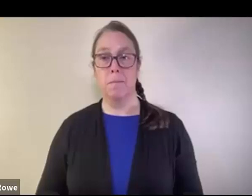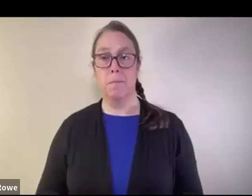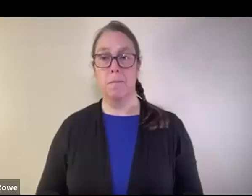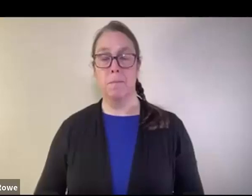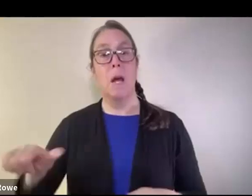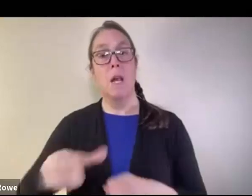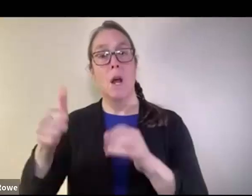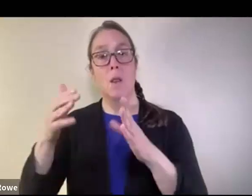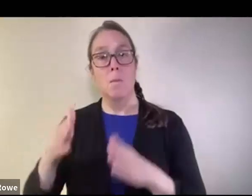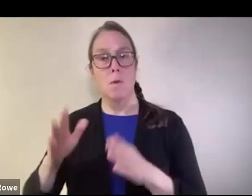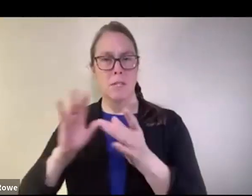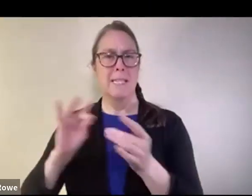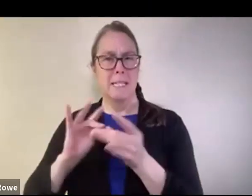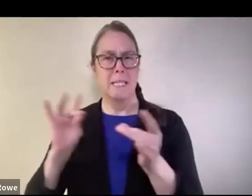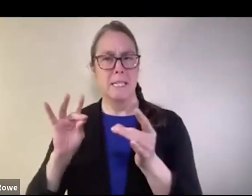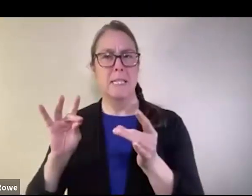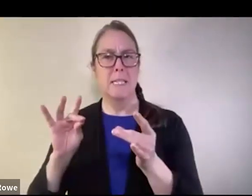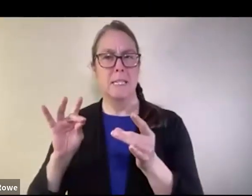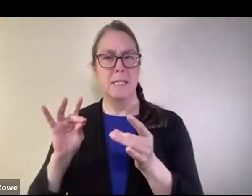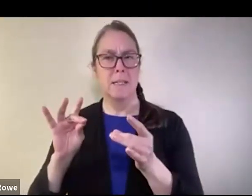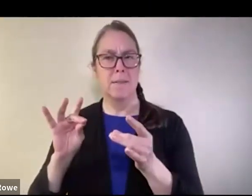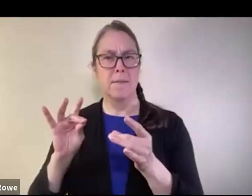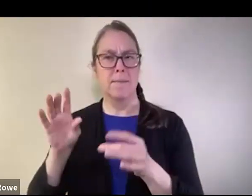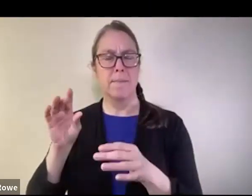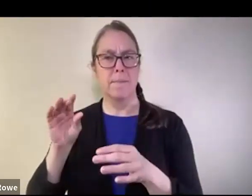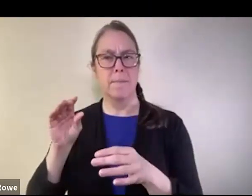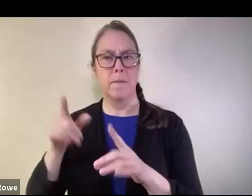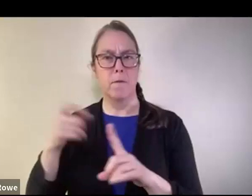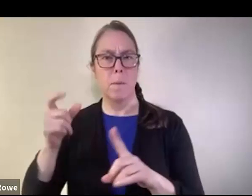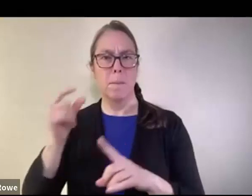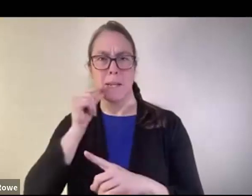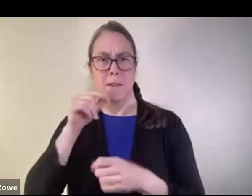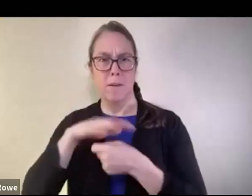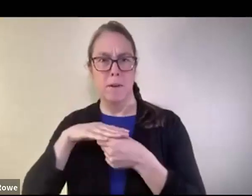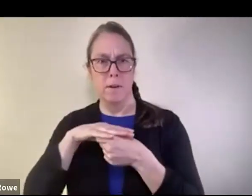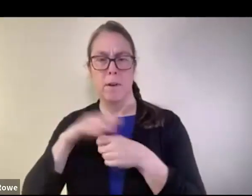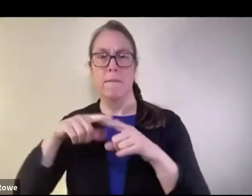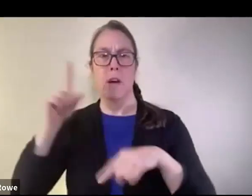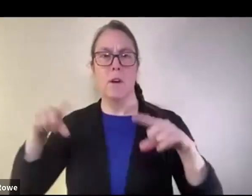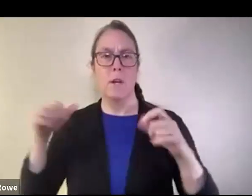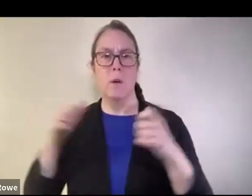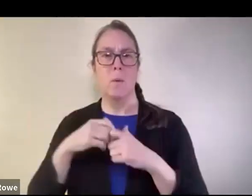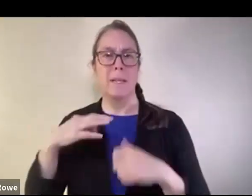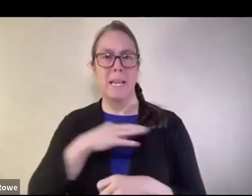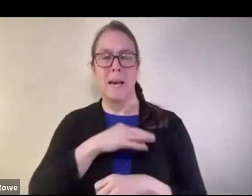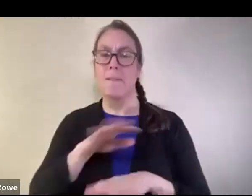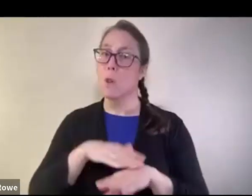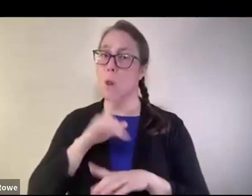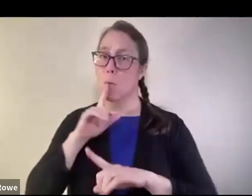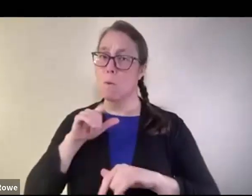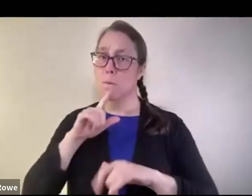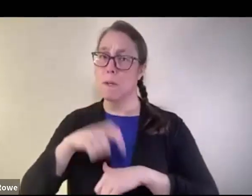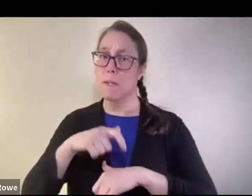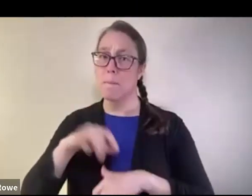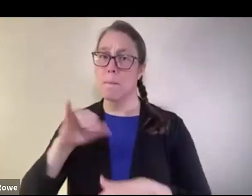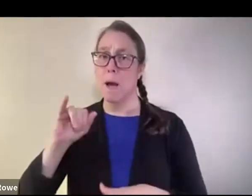also repeated in the San Antonio area, vary with staff, slow response time, IPE must